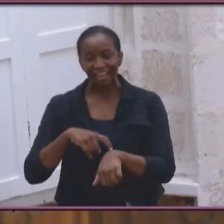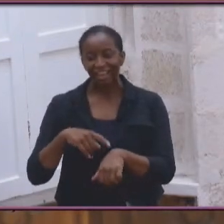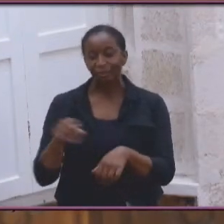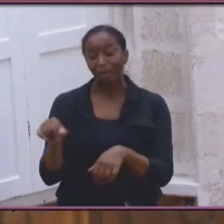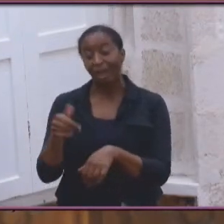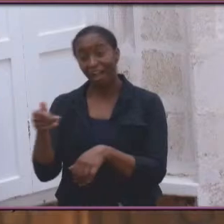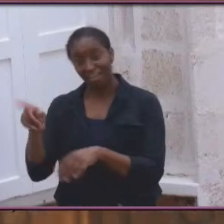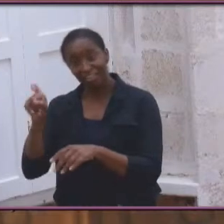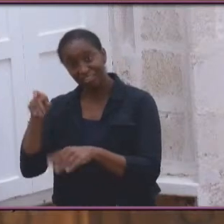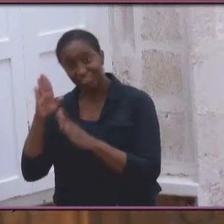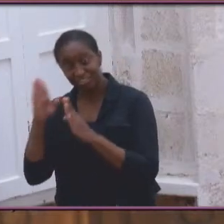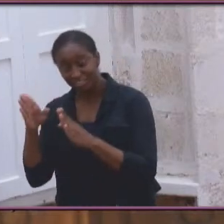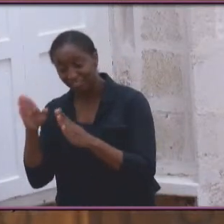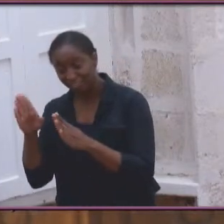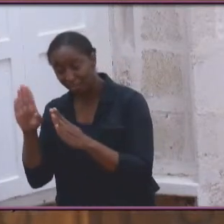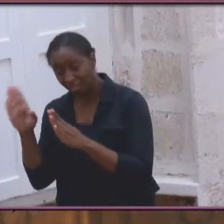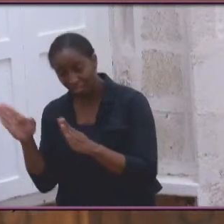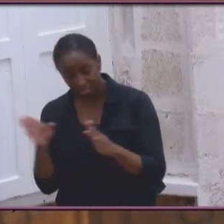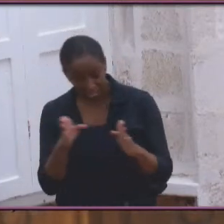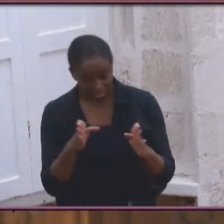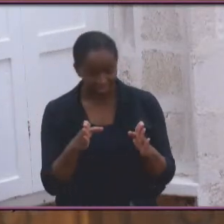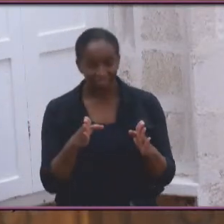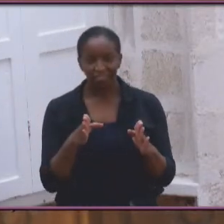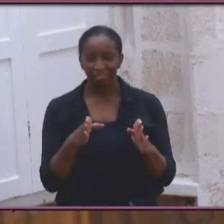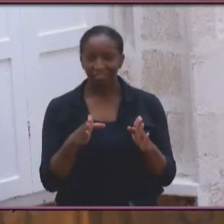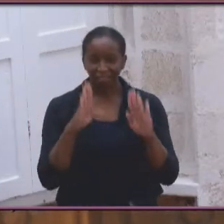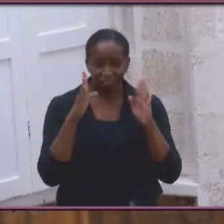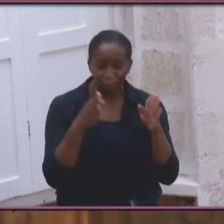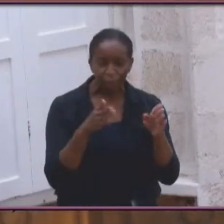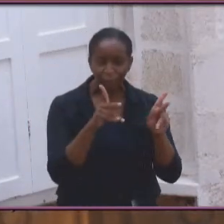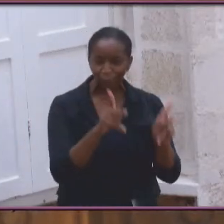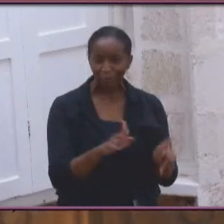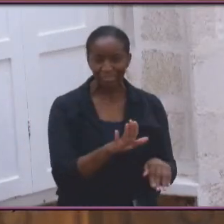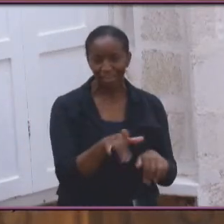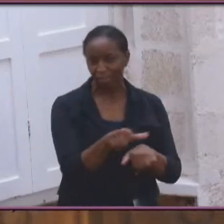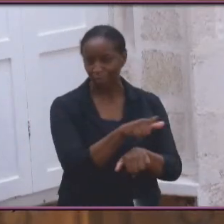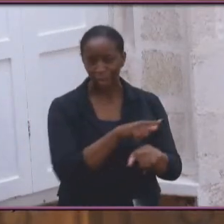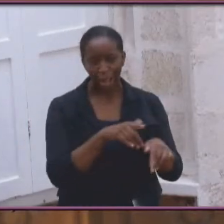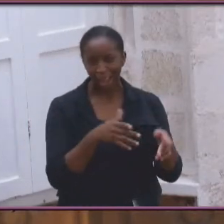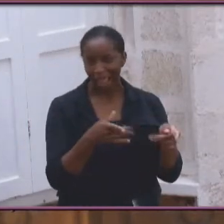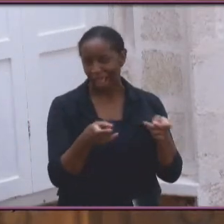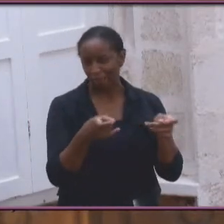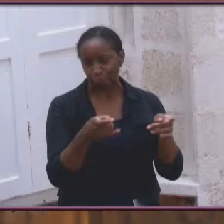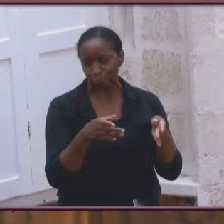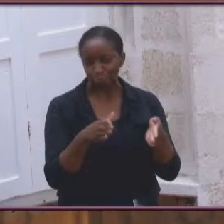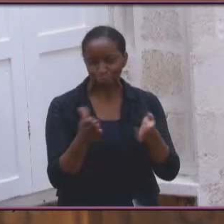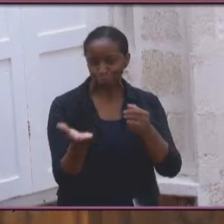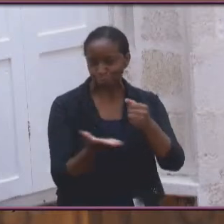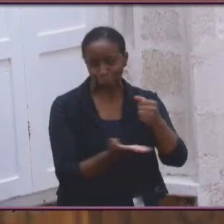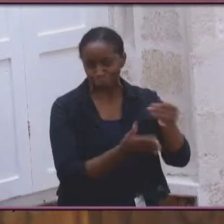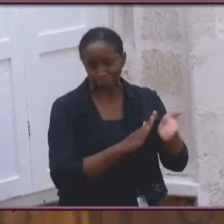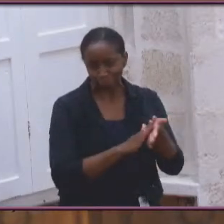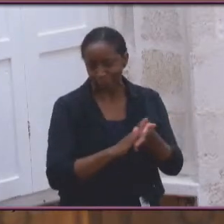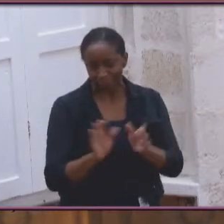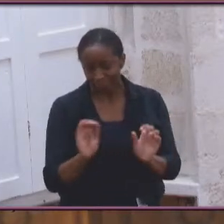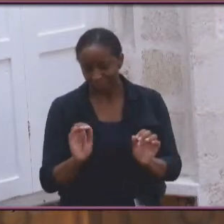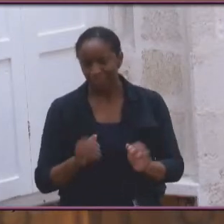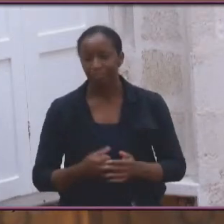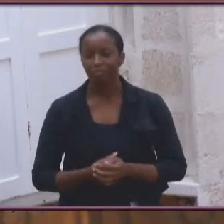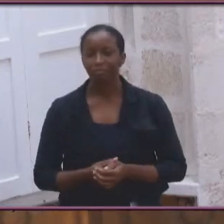not necessarily ready, and took up a lot of time. However, we pursued it, and I must say that over the last year or so, there have been